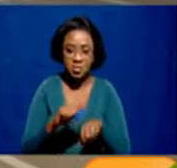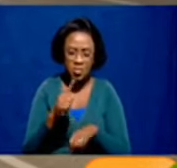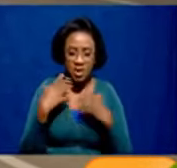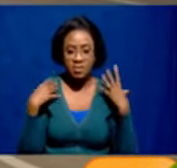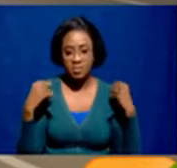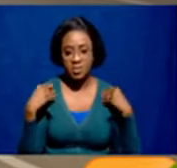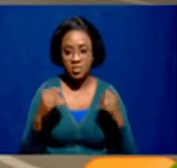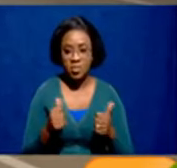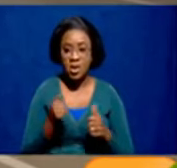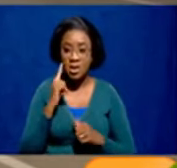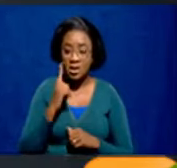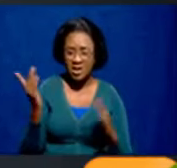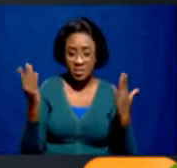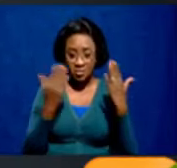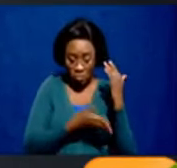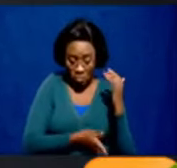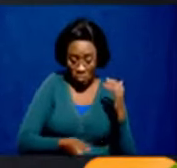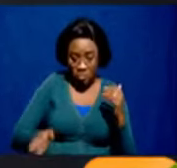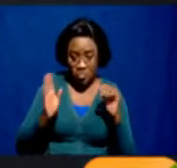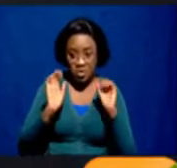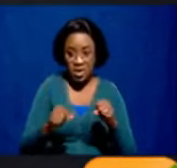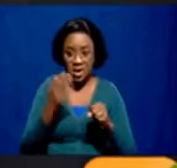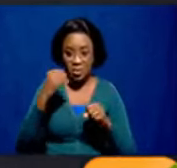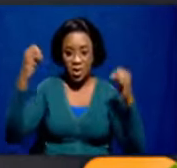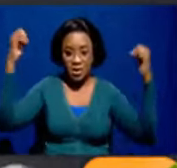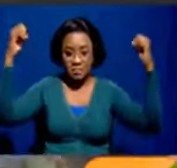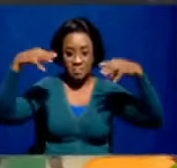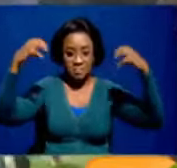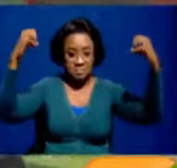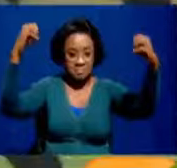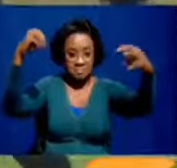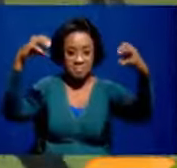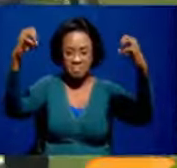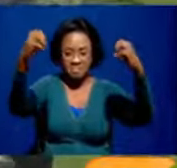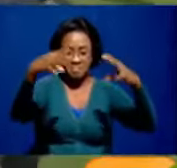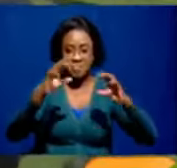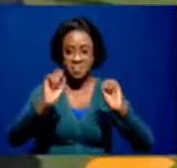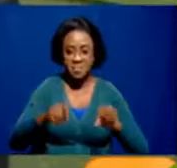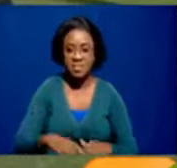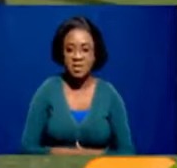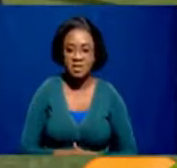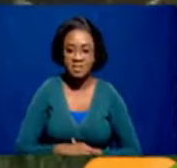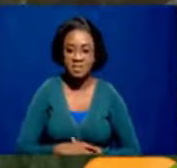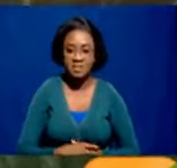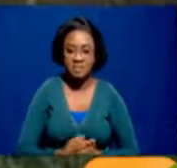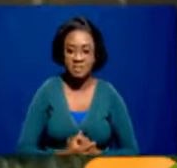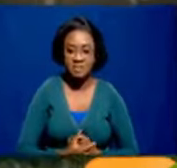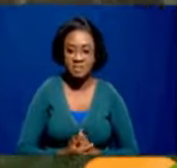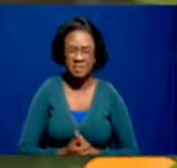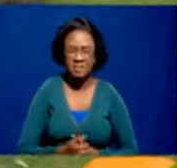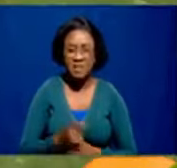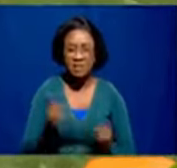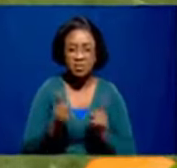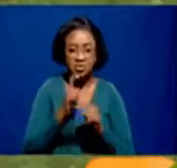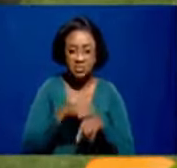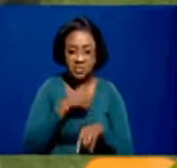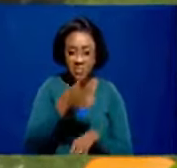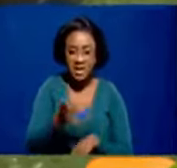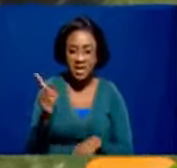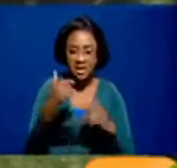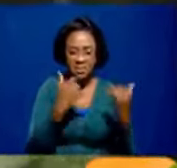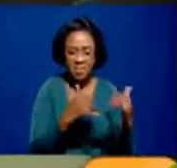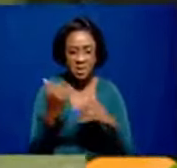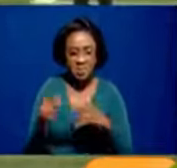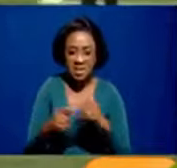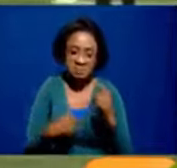The night training sessions have been made possible by the floodlights installed across the training pitches. In the short period in Spain, Kibet has played a